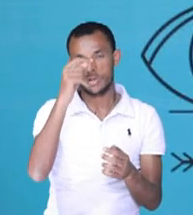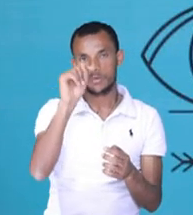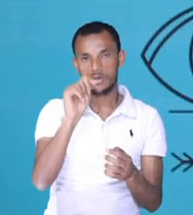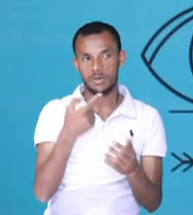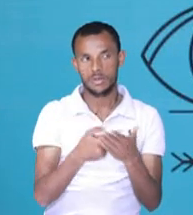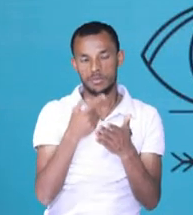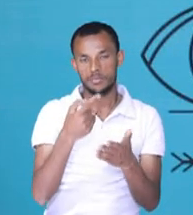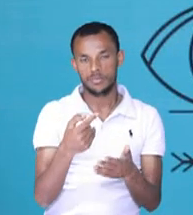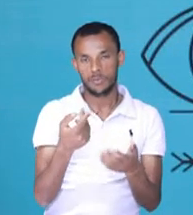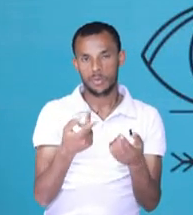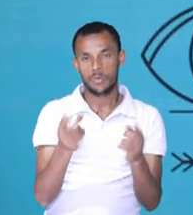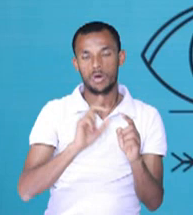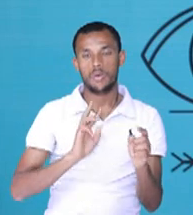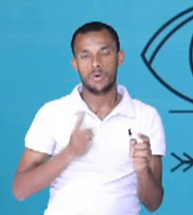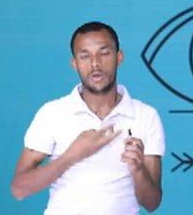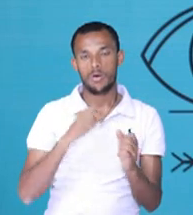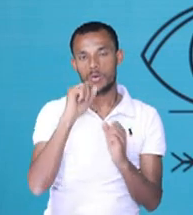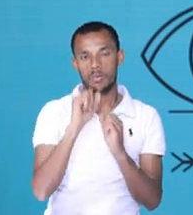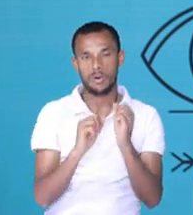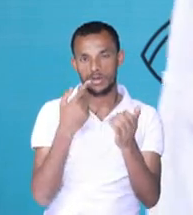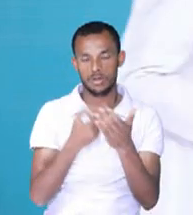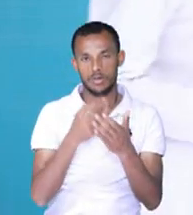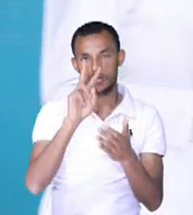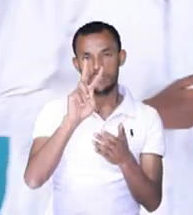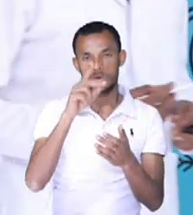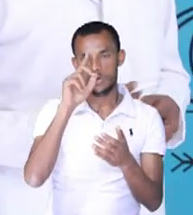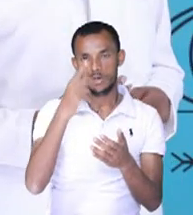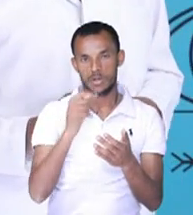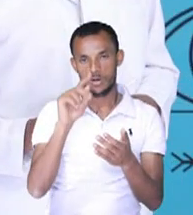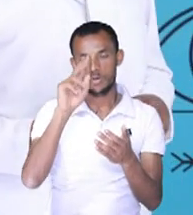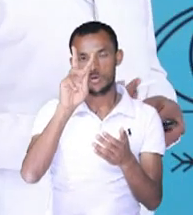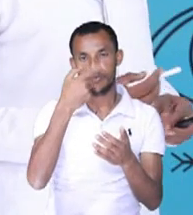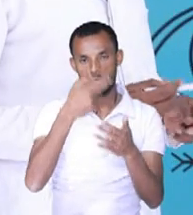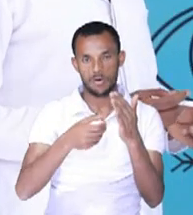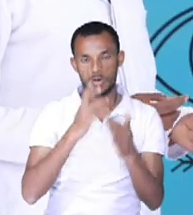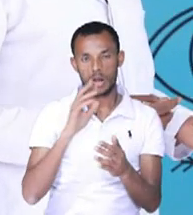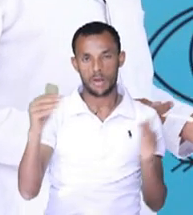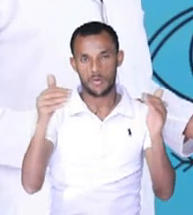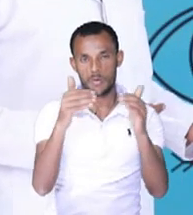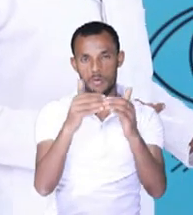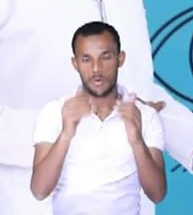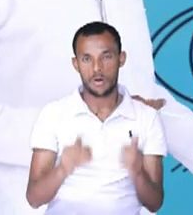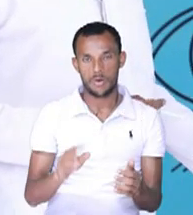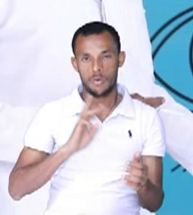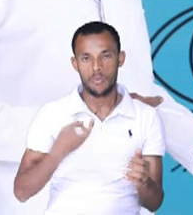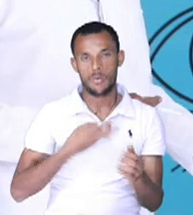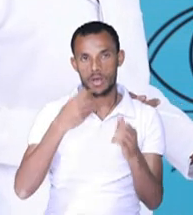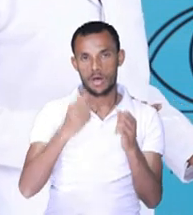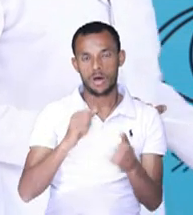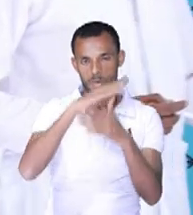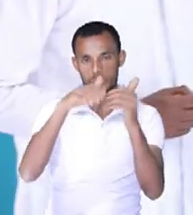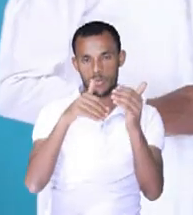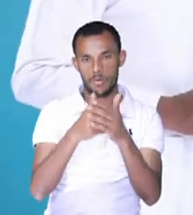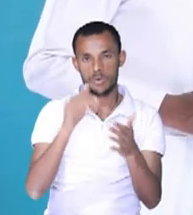one. When you compare these two, the two values are equal. So we can conclude